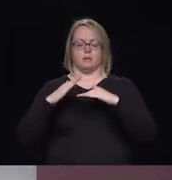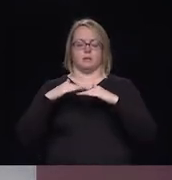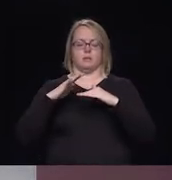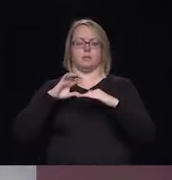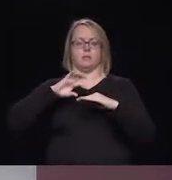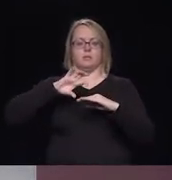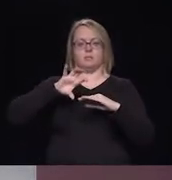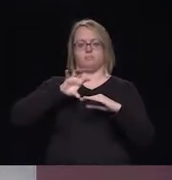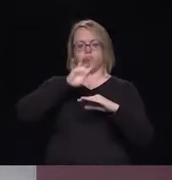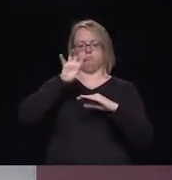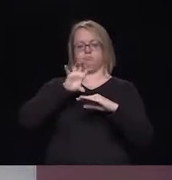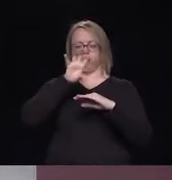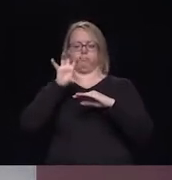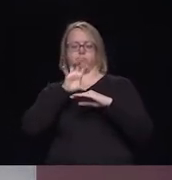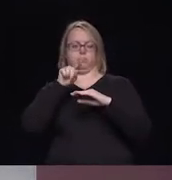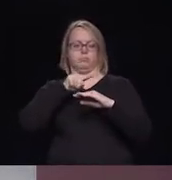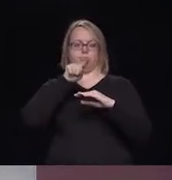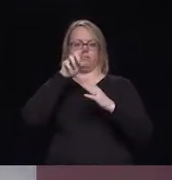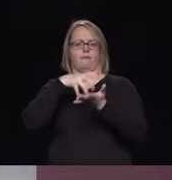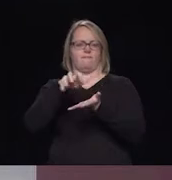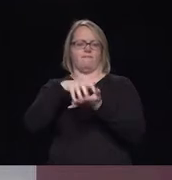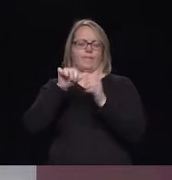of the bunny.